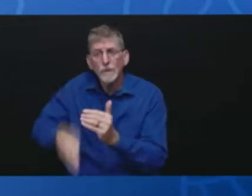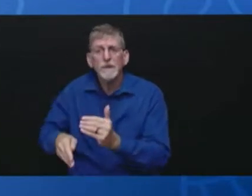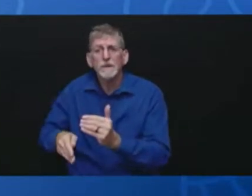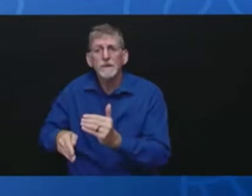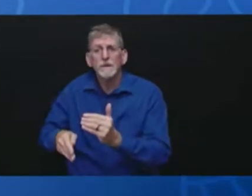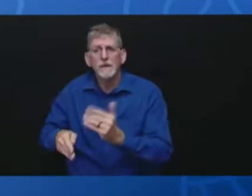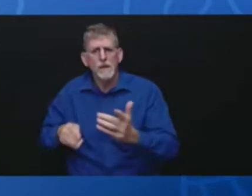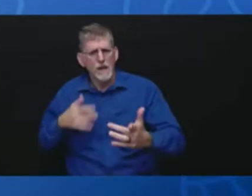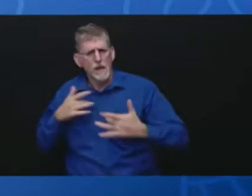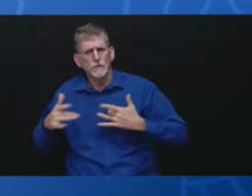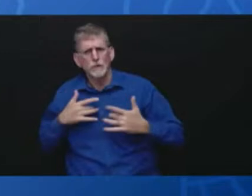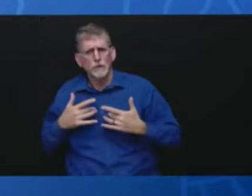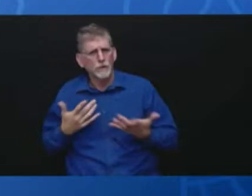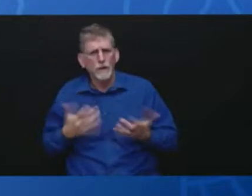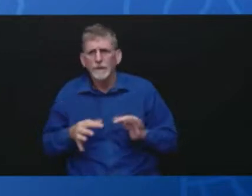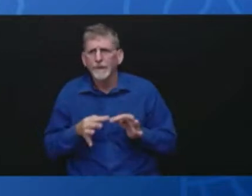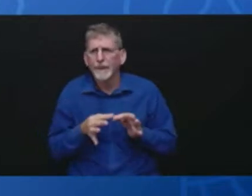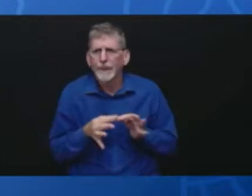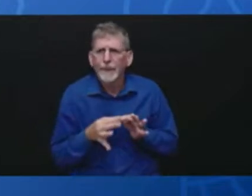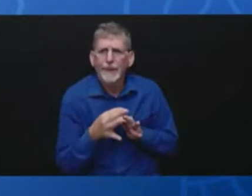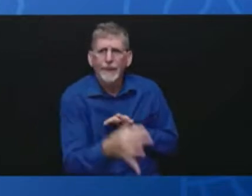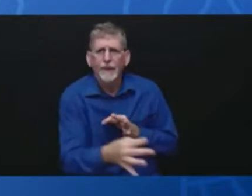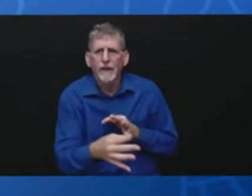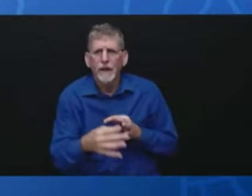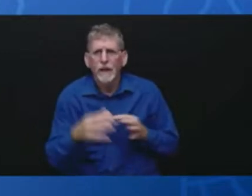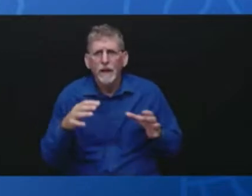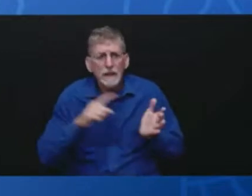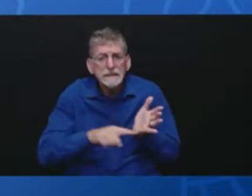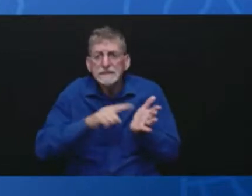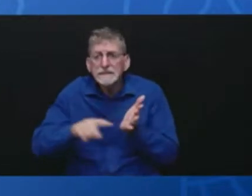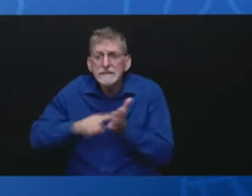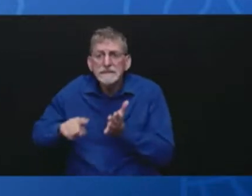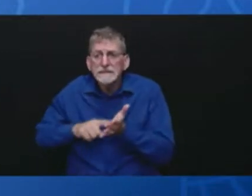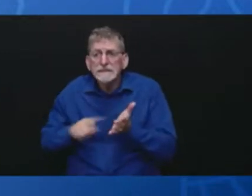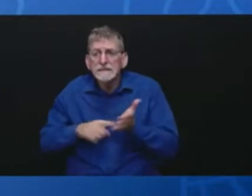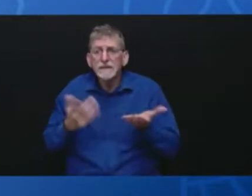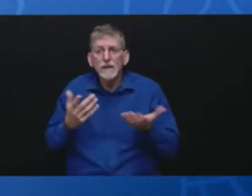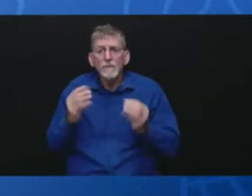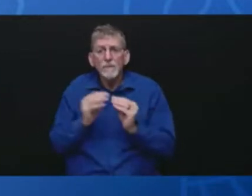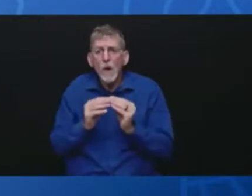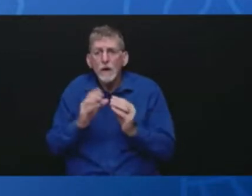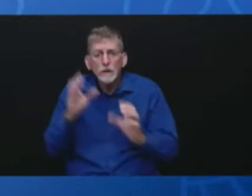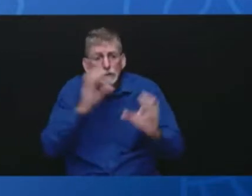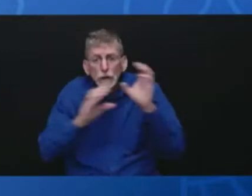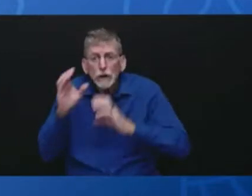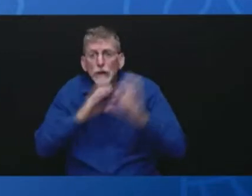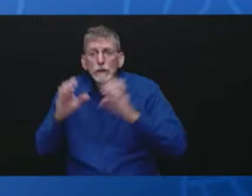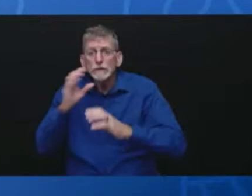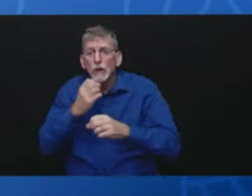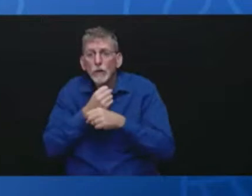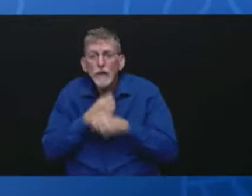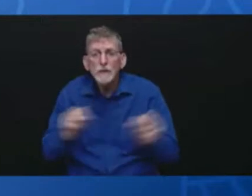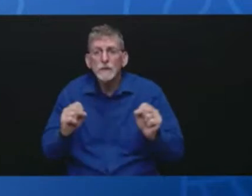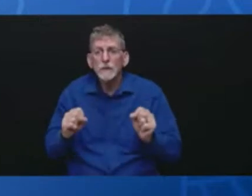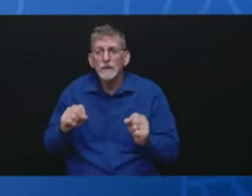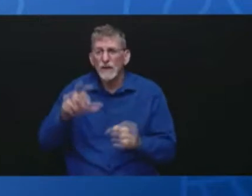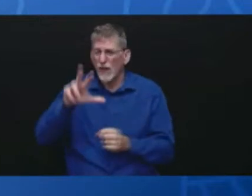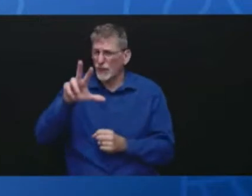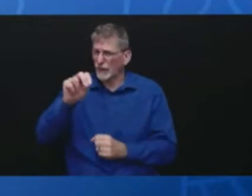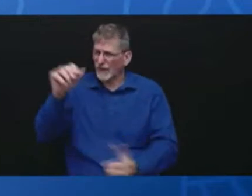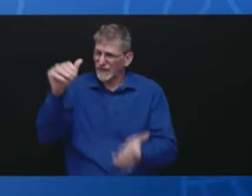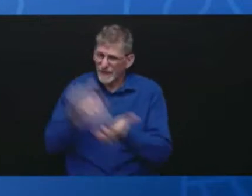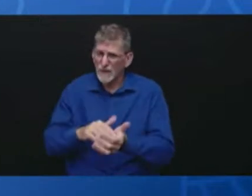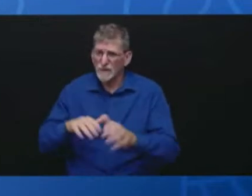these researchers were doing in terms of more of a search and rescue of these particular 30,000 children now being hindered? Well, as you